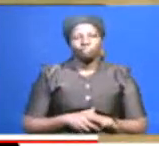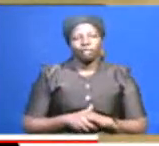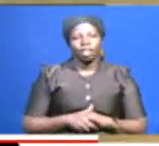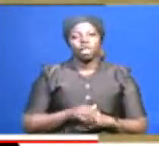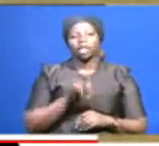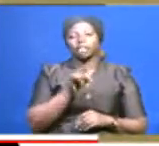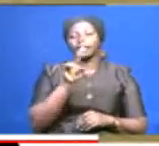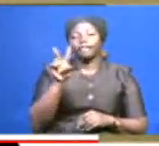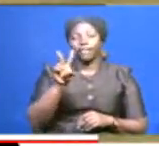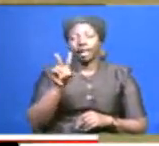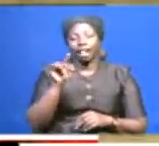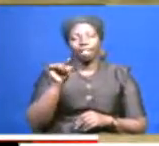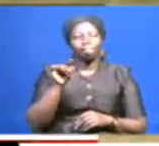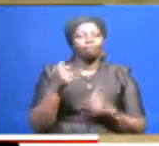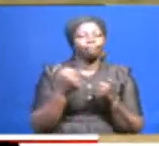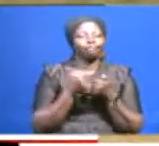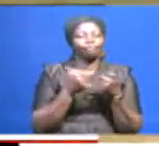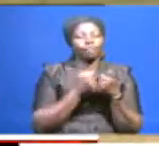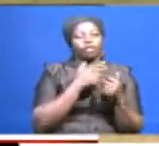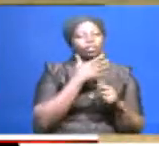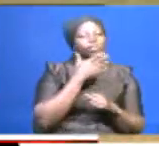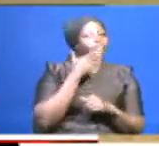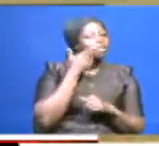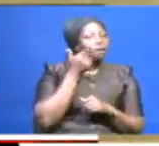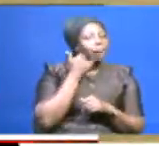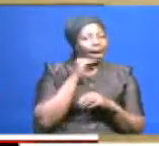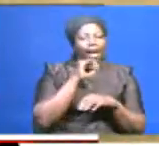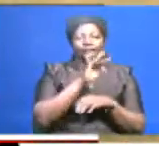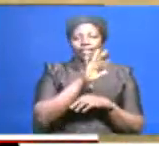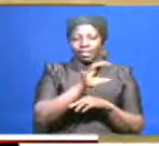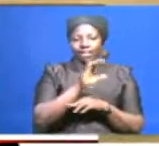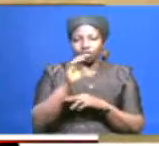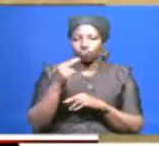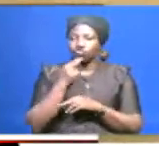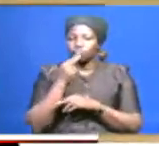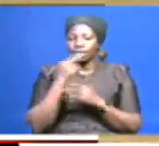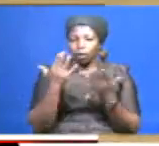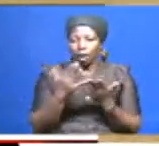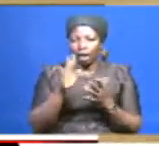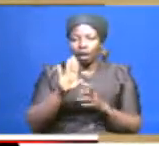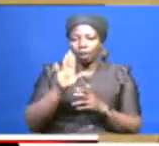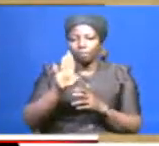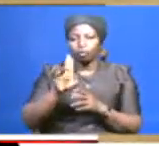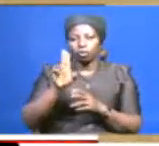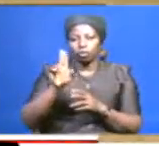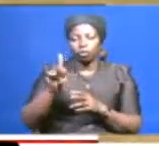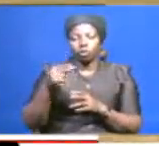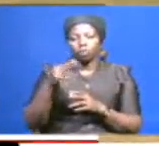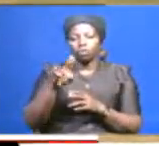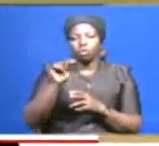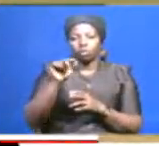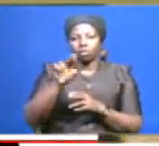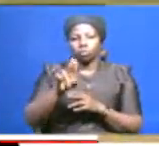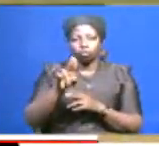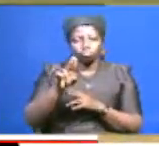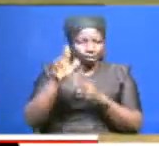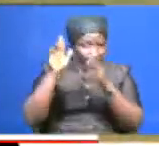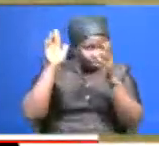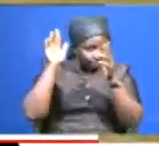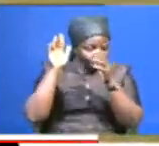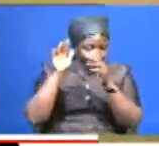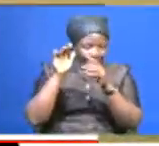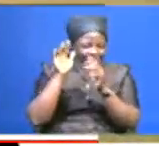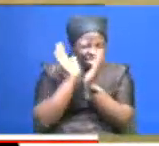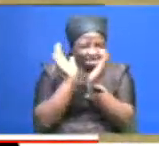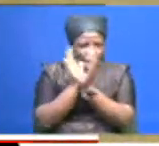Vihiga Bullets will host Sofapaka FC Tuesday at Bukungu Stadium. Vihiga's charges are last on the log with 8 points, while